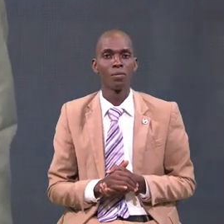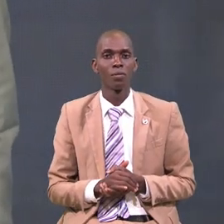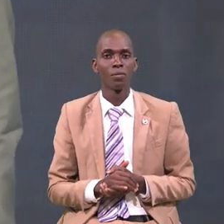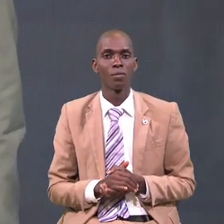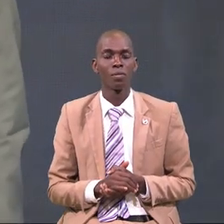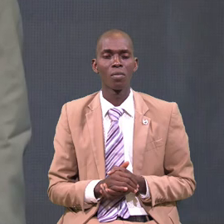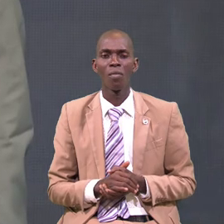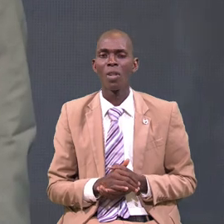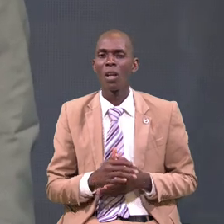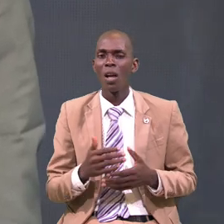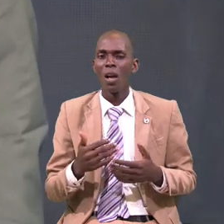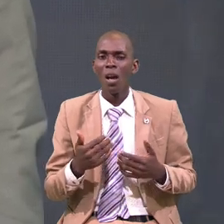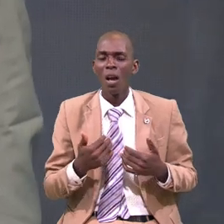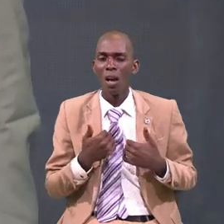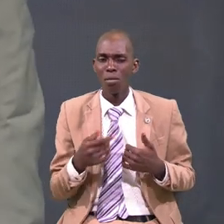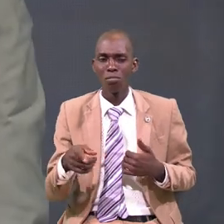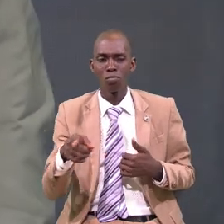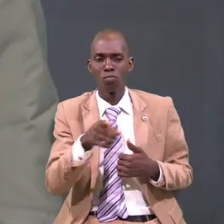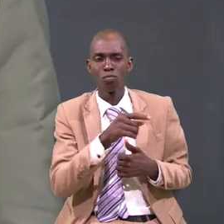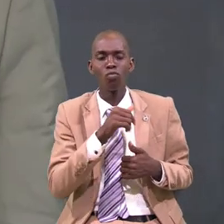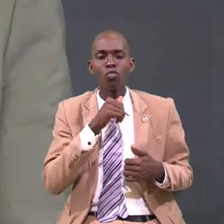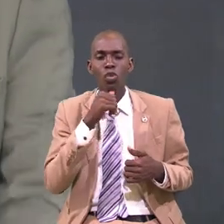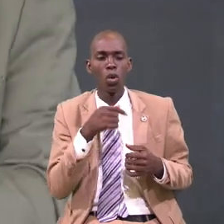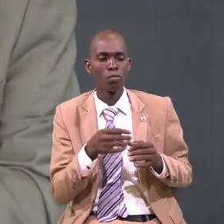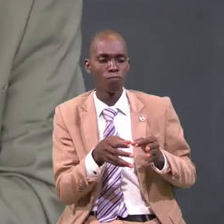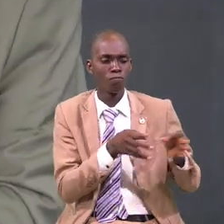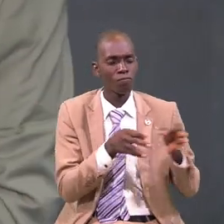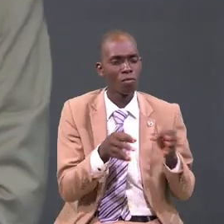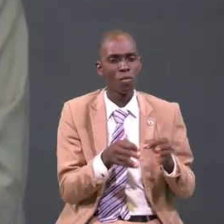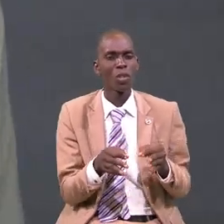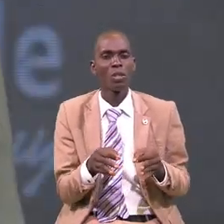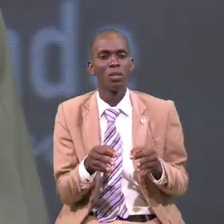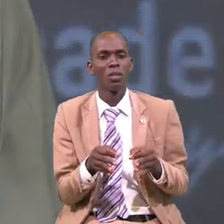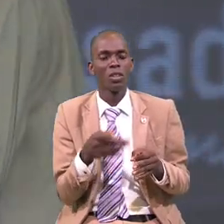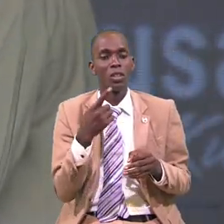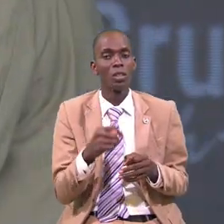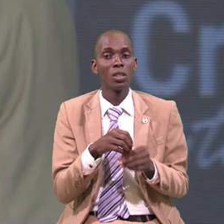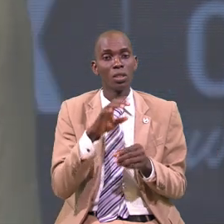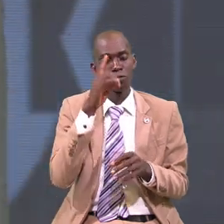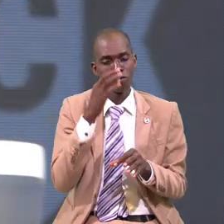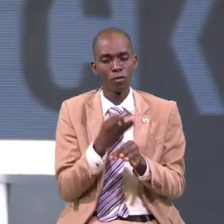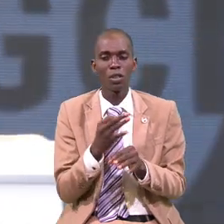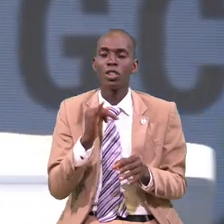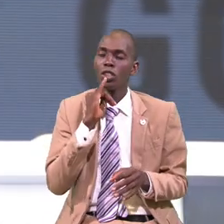Have they not emphasized the faith in Jesus, the only Savior?